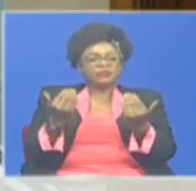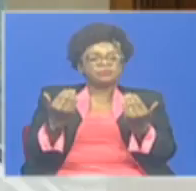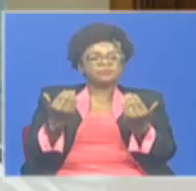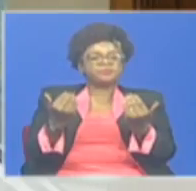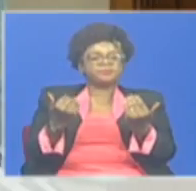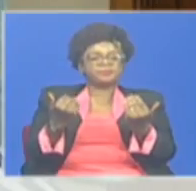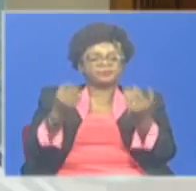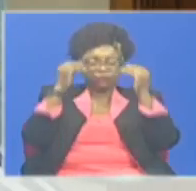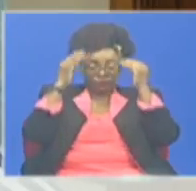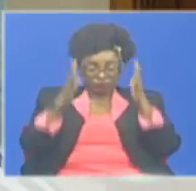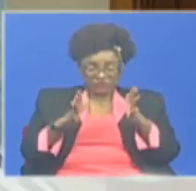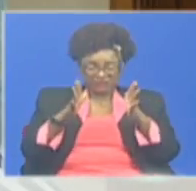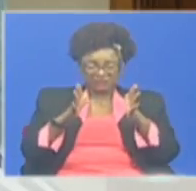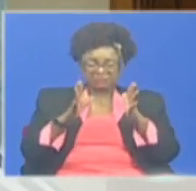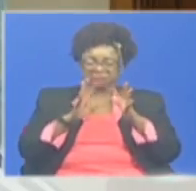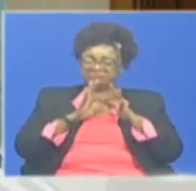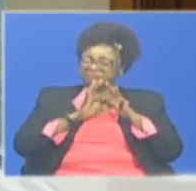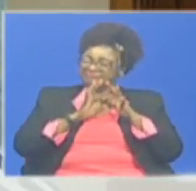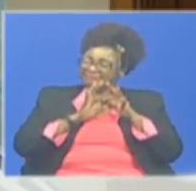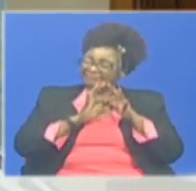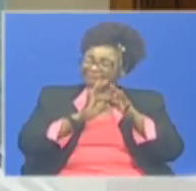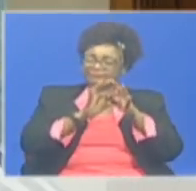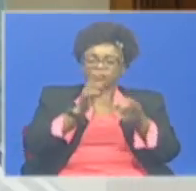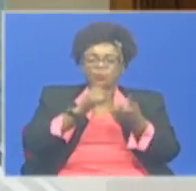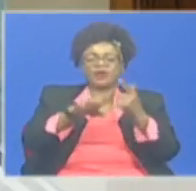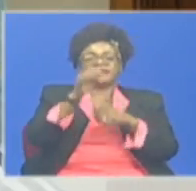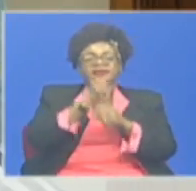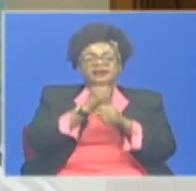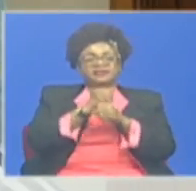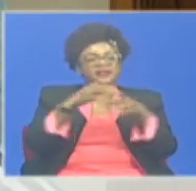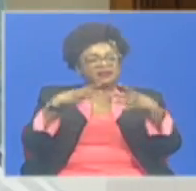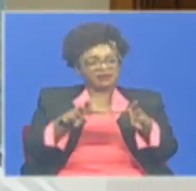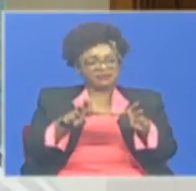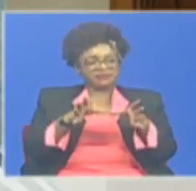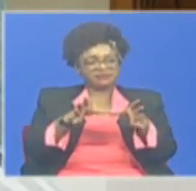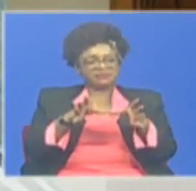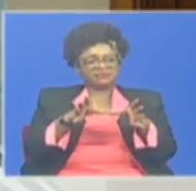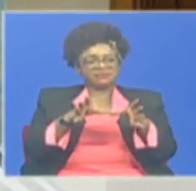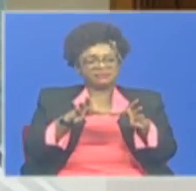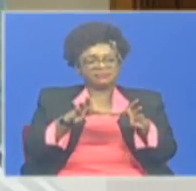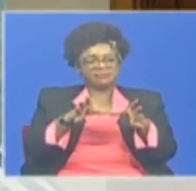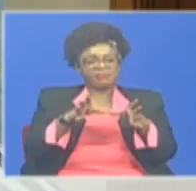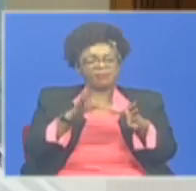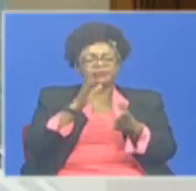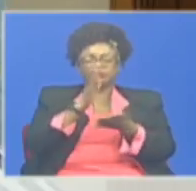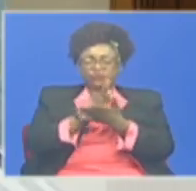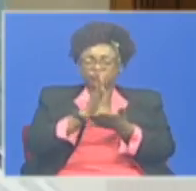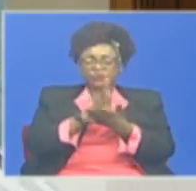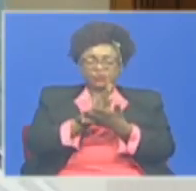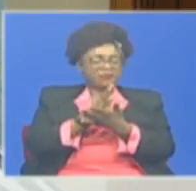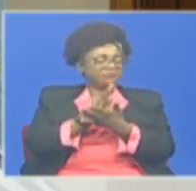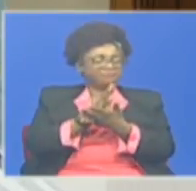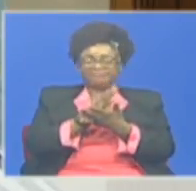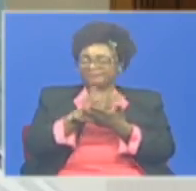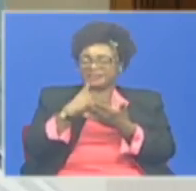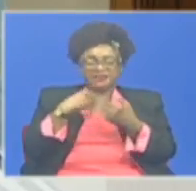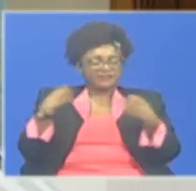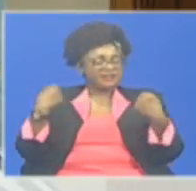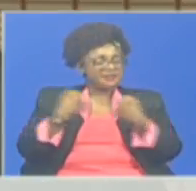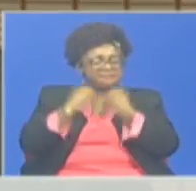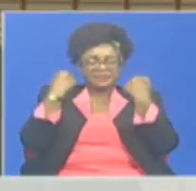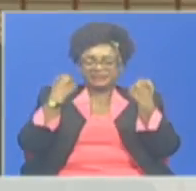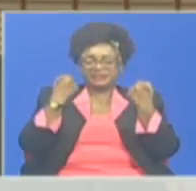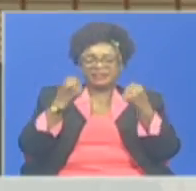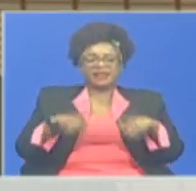with what he does in class, and he has left a lasting impact in the lives of many